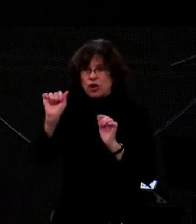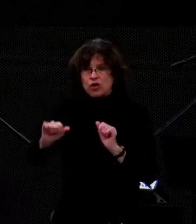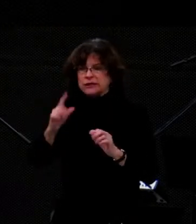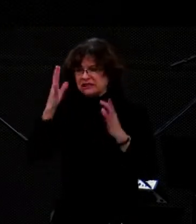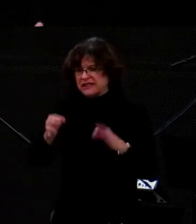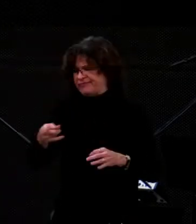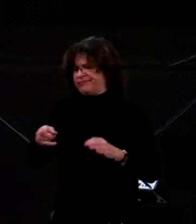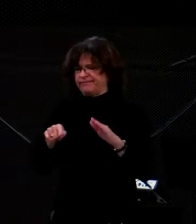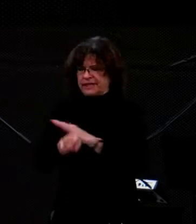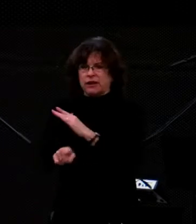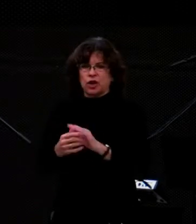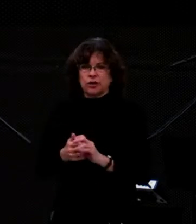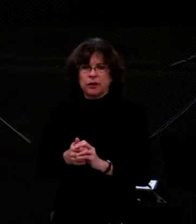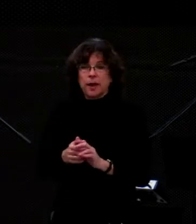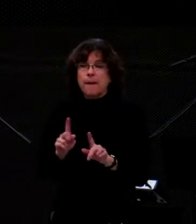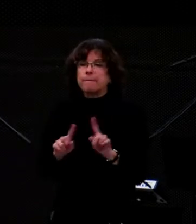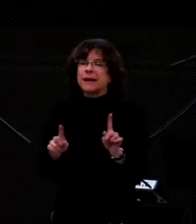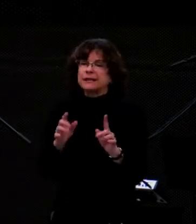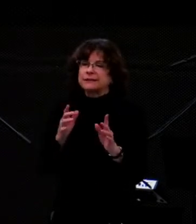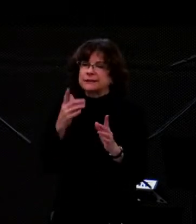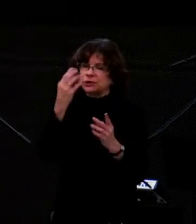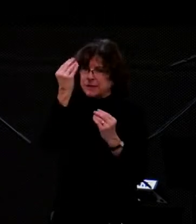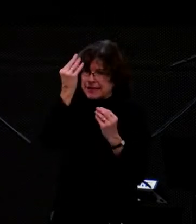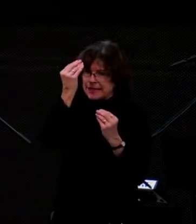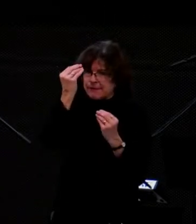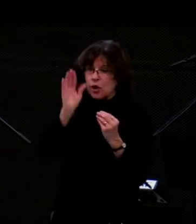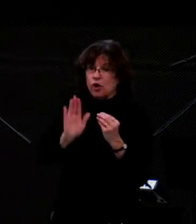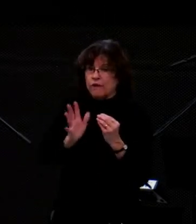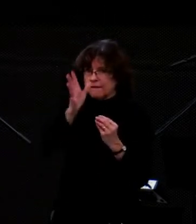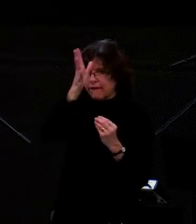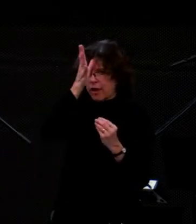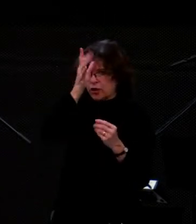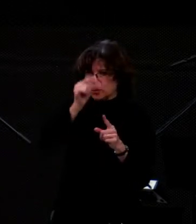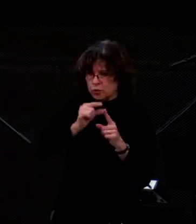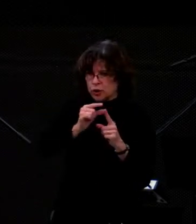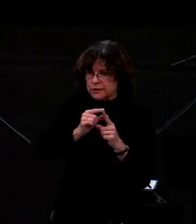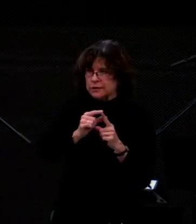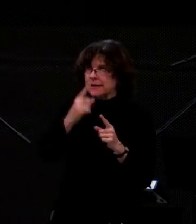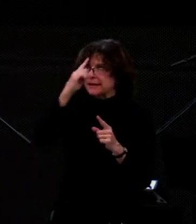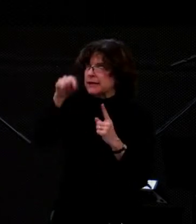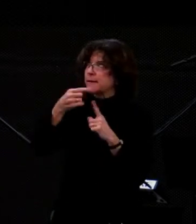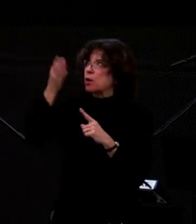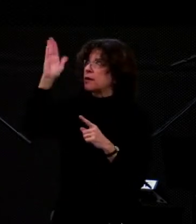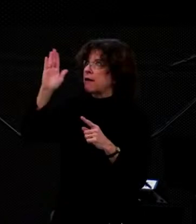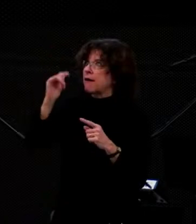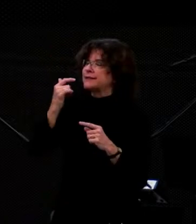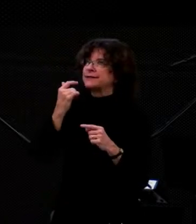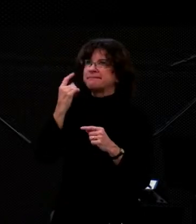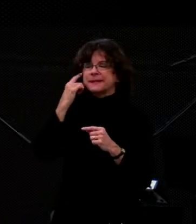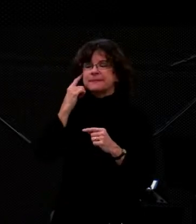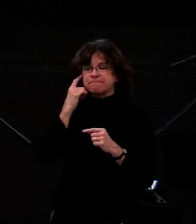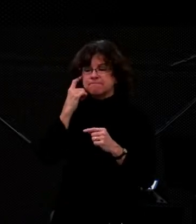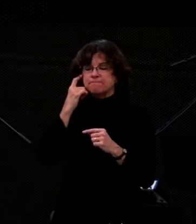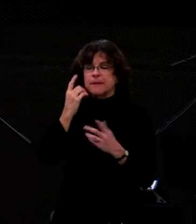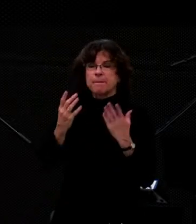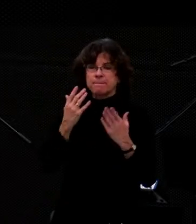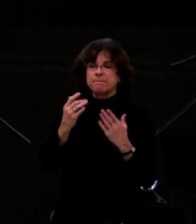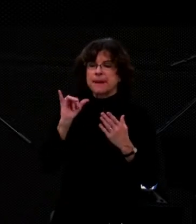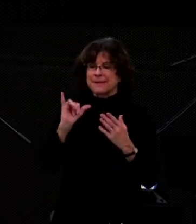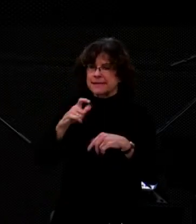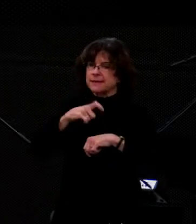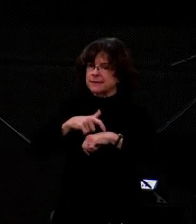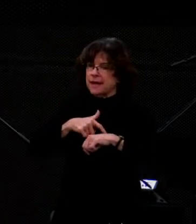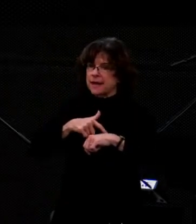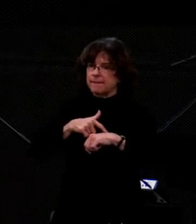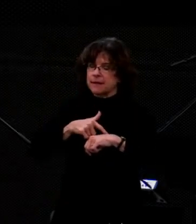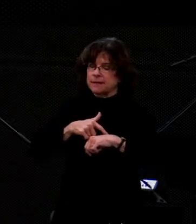of God, based on where she is, and thinking, maybe God raised me up for such a time as this. She comes to the faith-filled